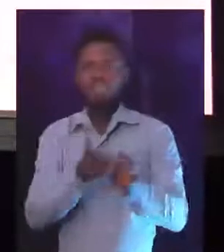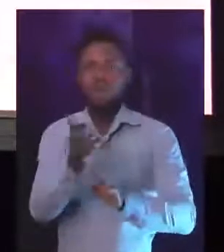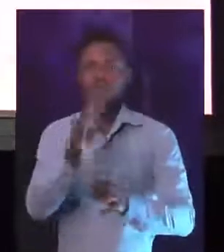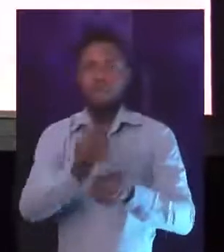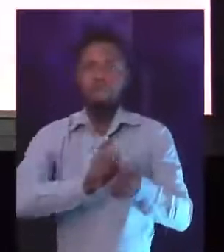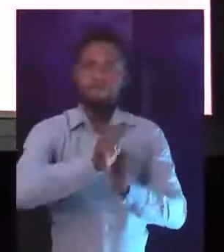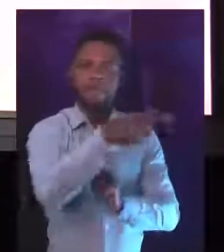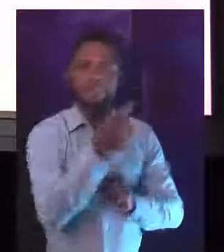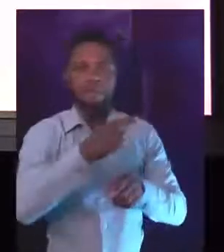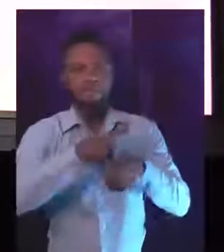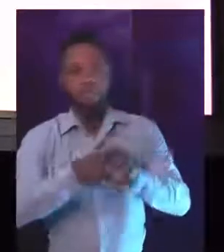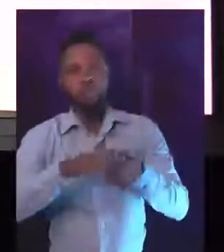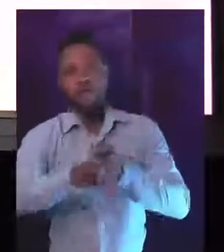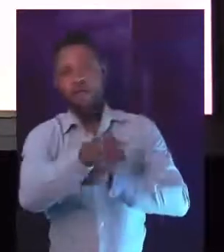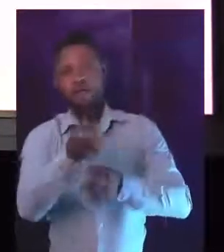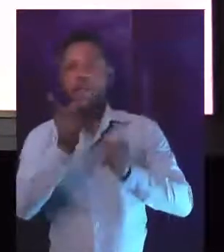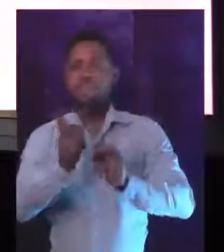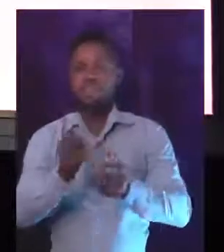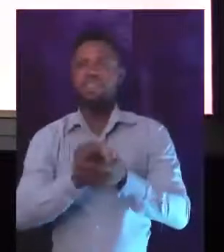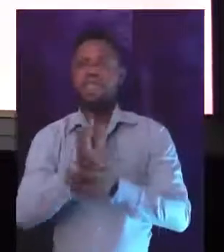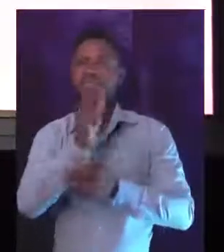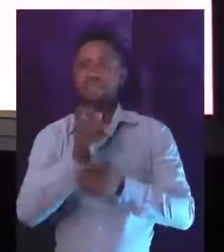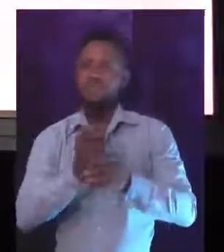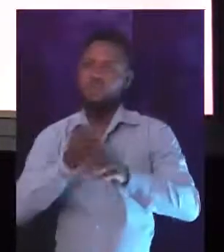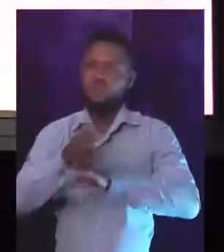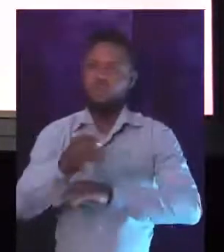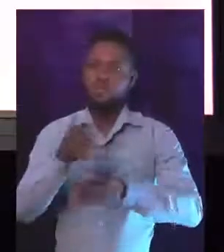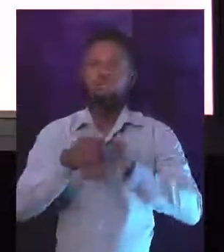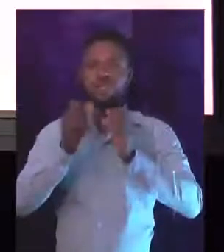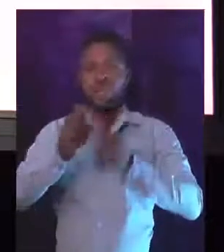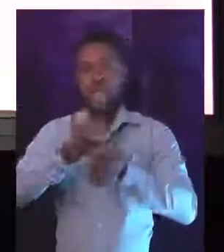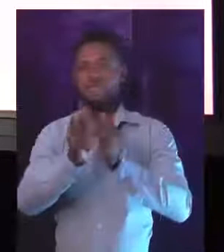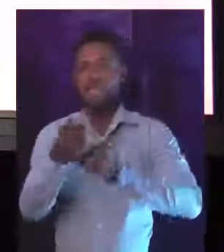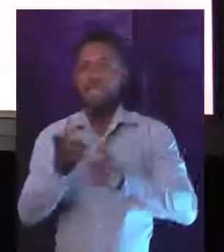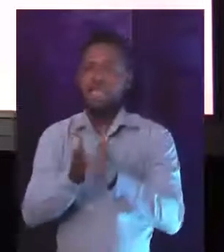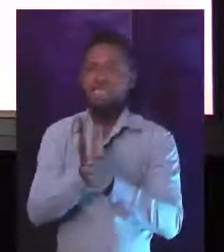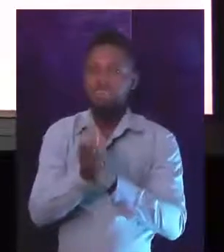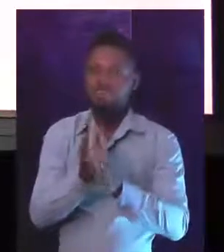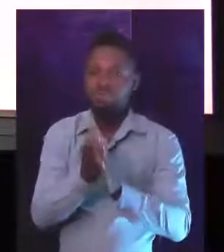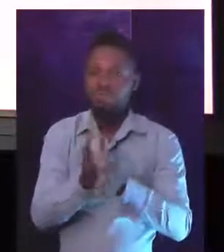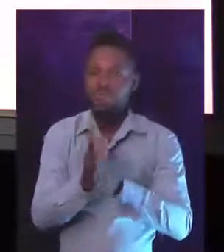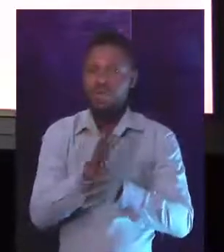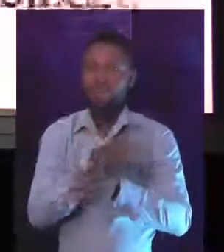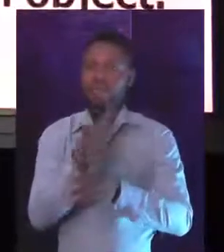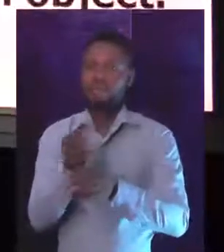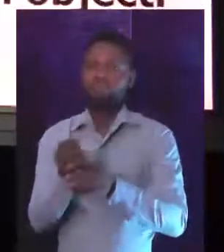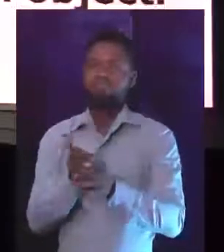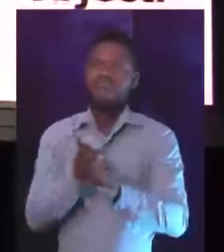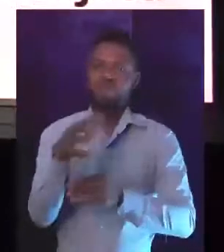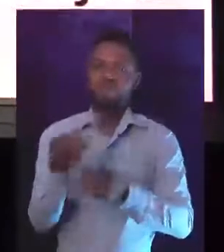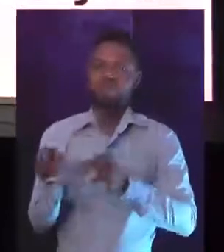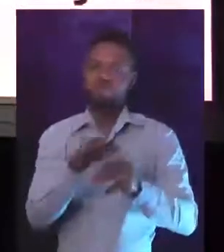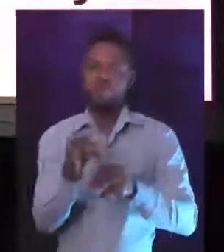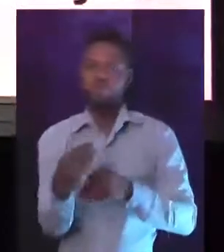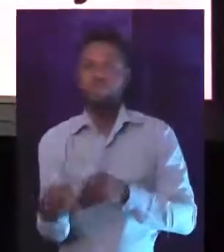ball to another person. So that's a force. It can change the speed and direction of a moving object. Next one